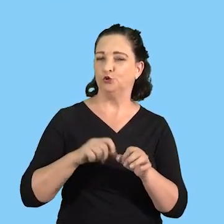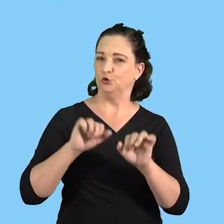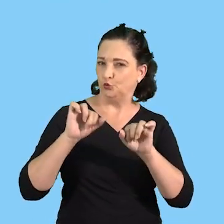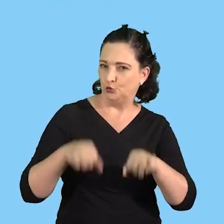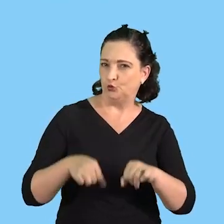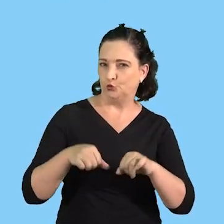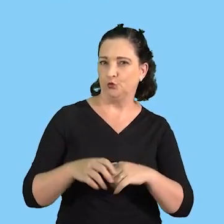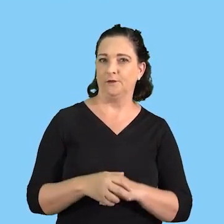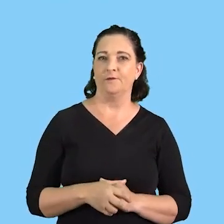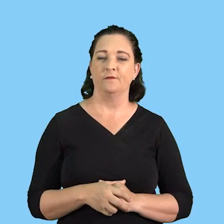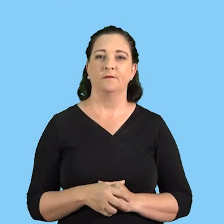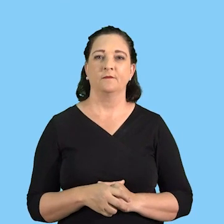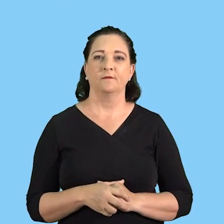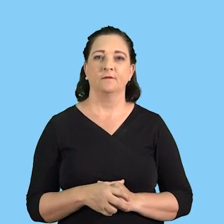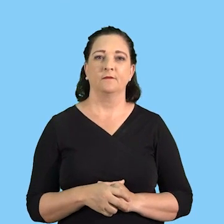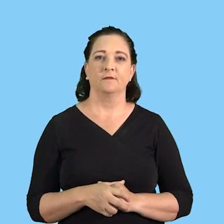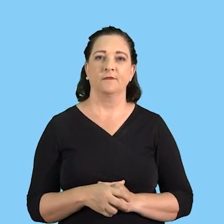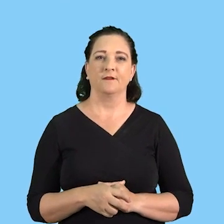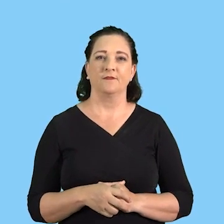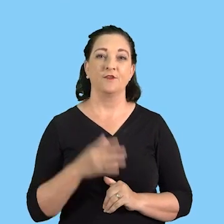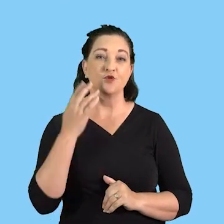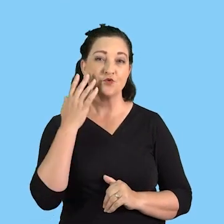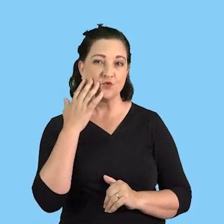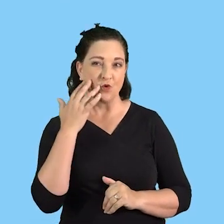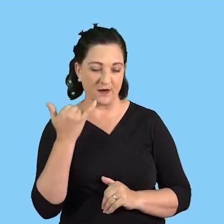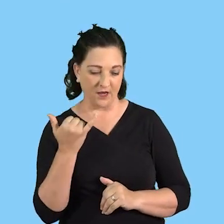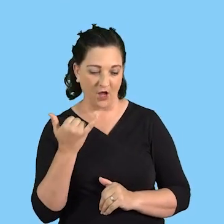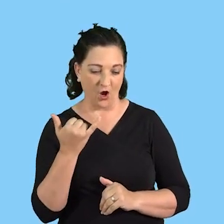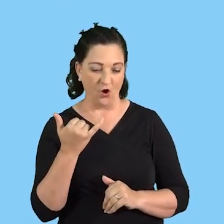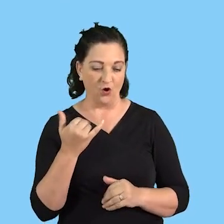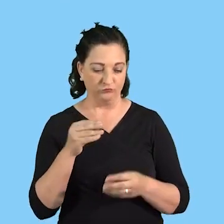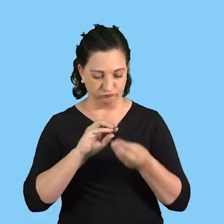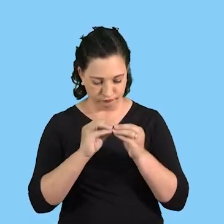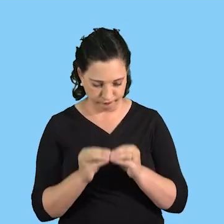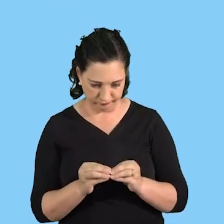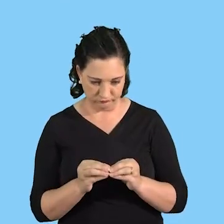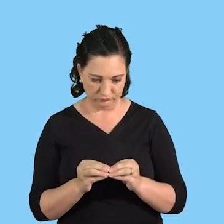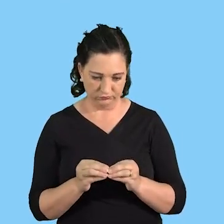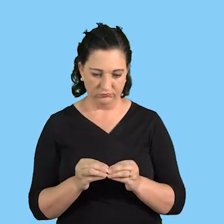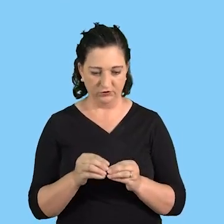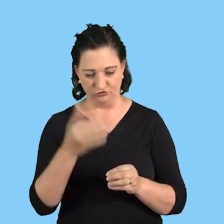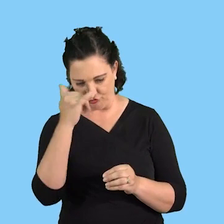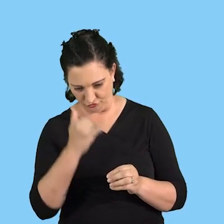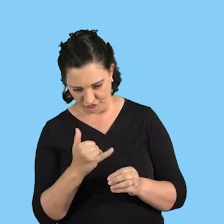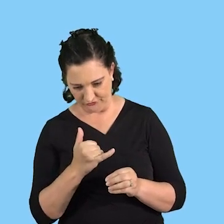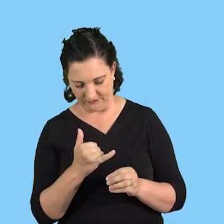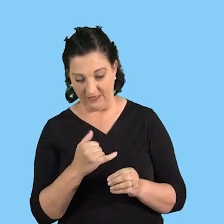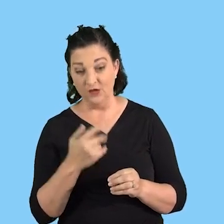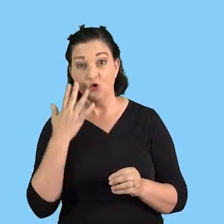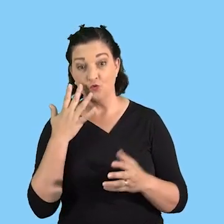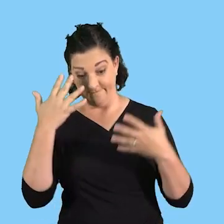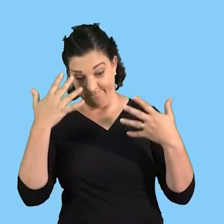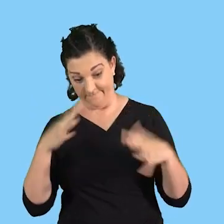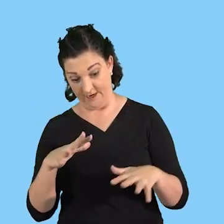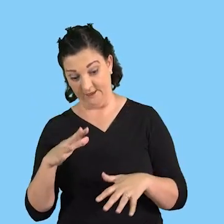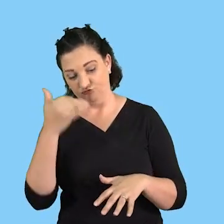checks are carried out during as well as after the production process to ensure that the required